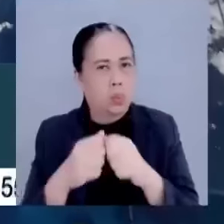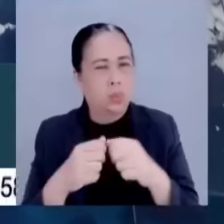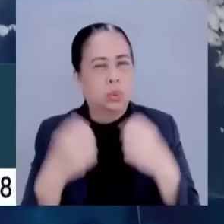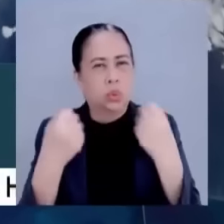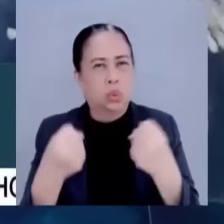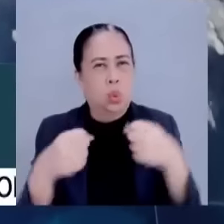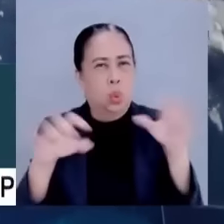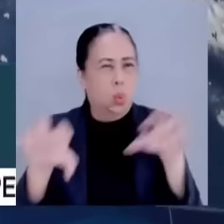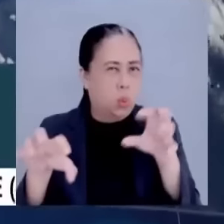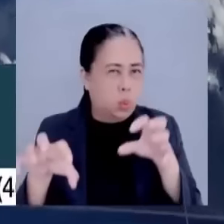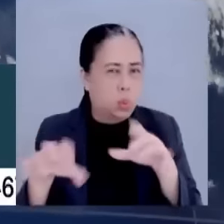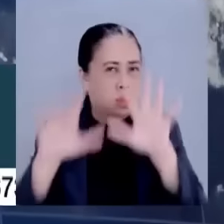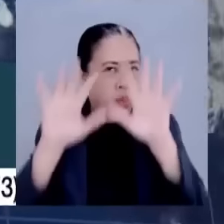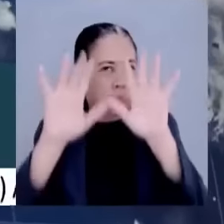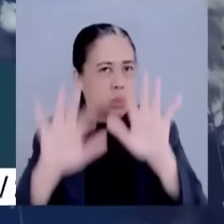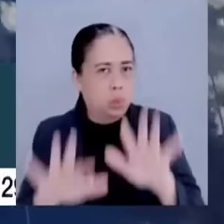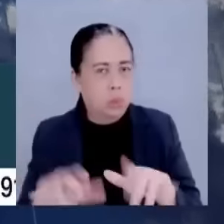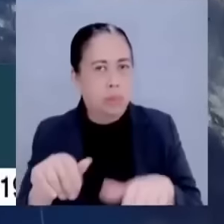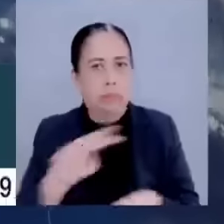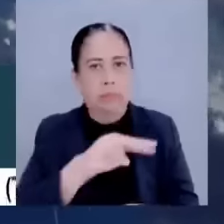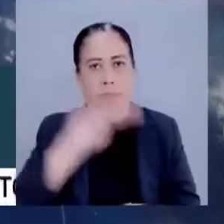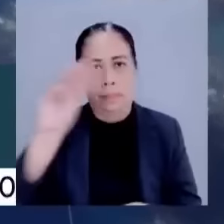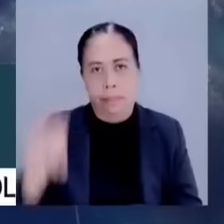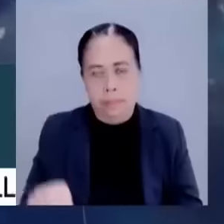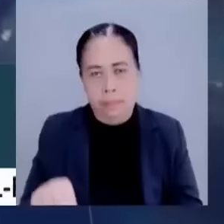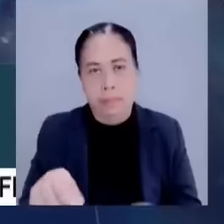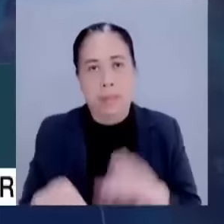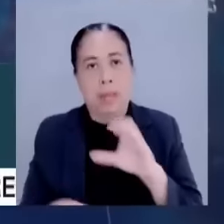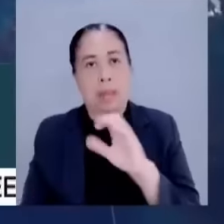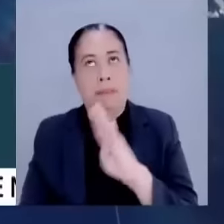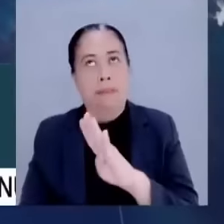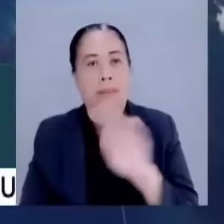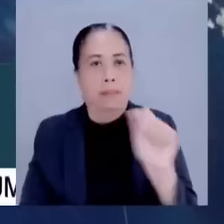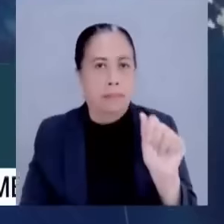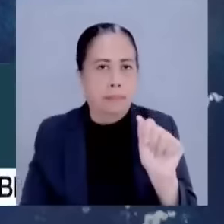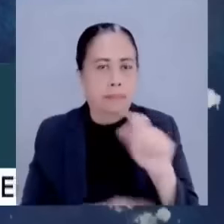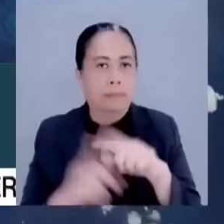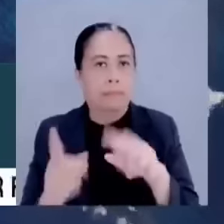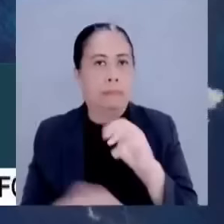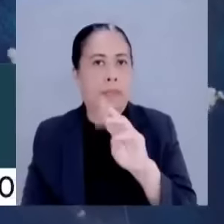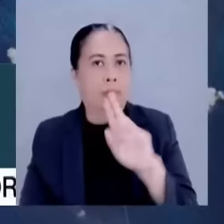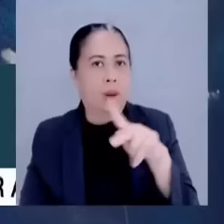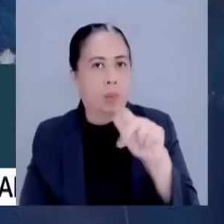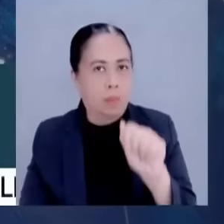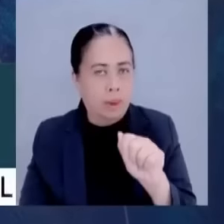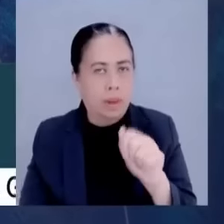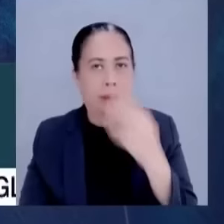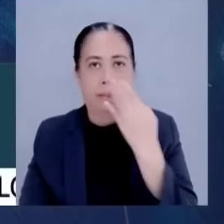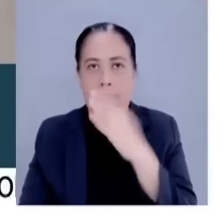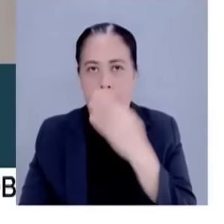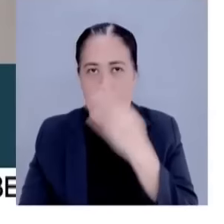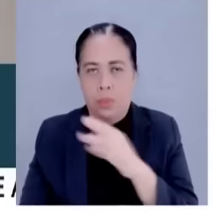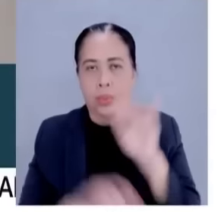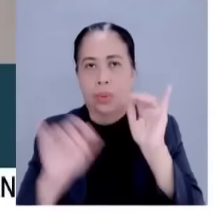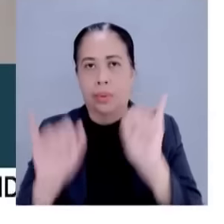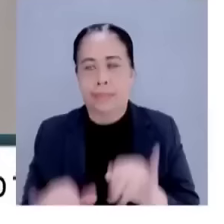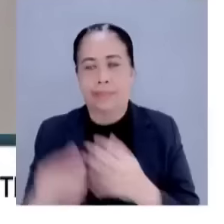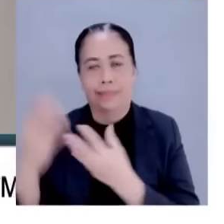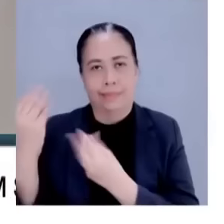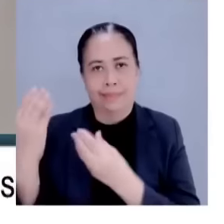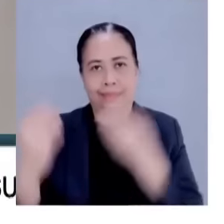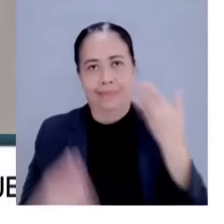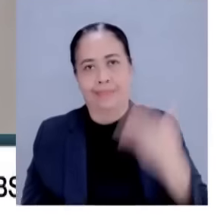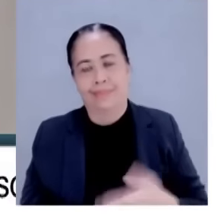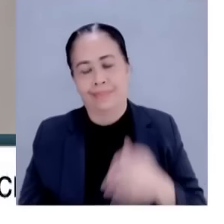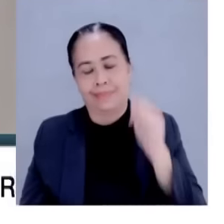and occasional rains here in Metro Manila, Calabarzon, and parts of Maropa and Bicol. That's the latest on the weather. This is Ariel